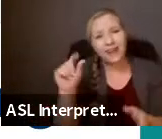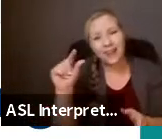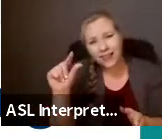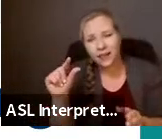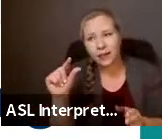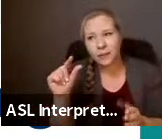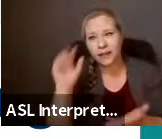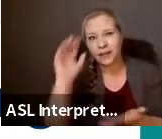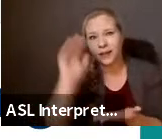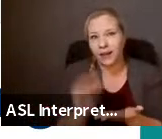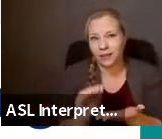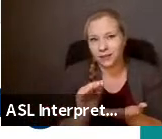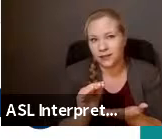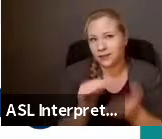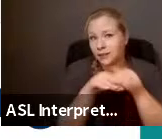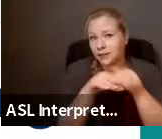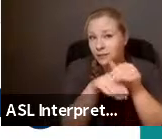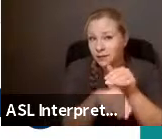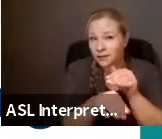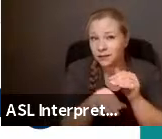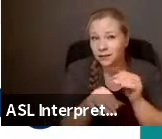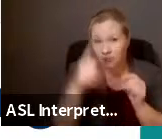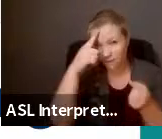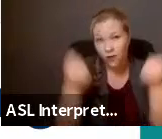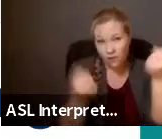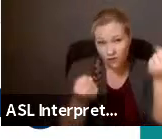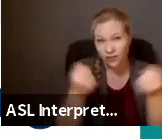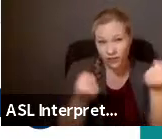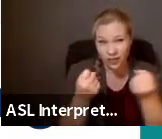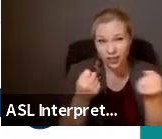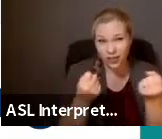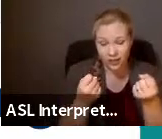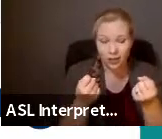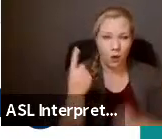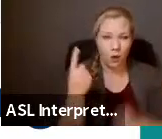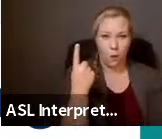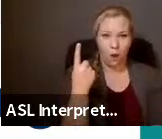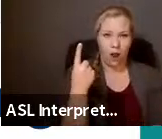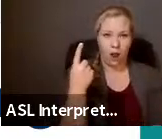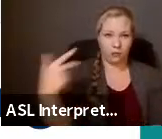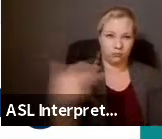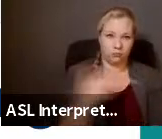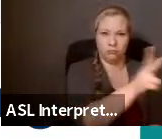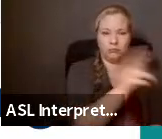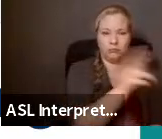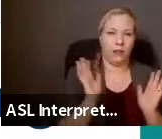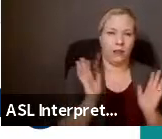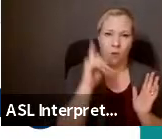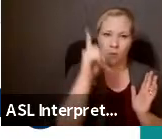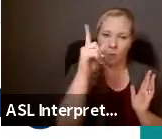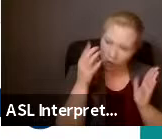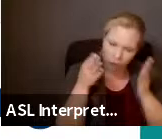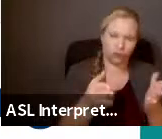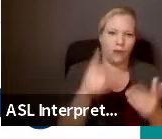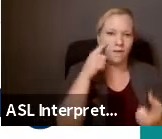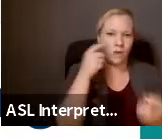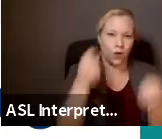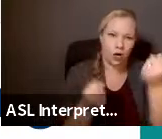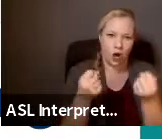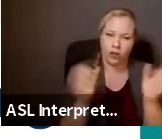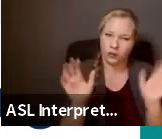vehicular access to the freeway to one street, and that's Jansen Drive there.